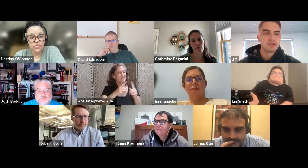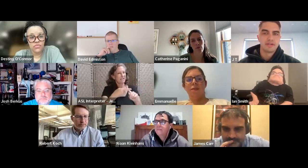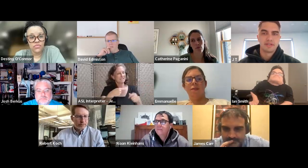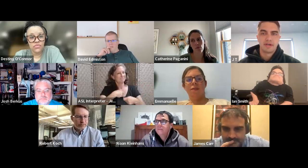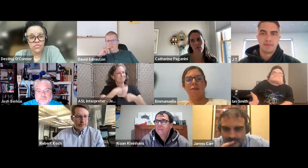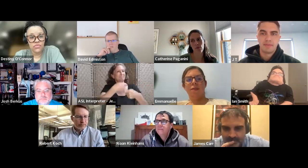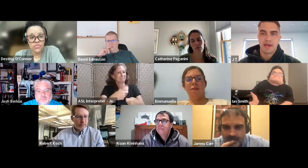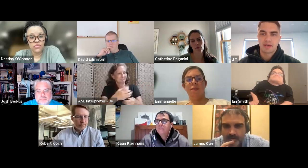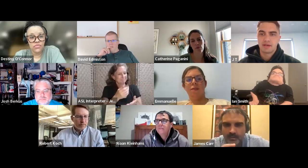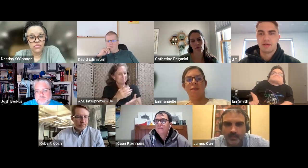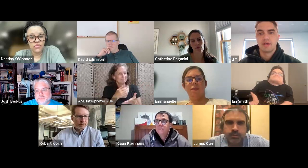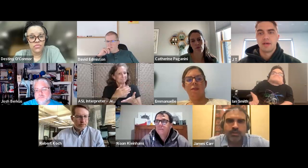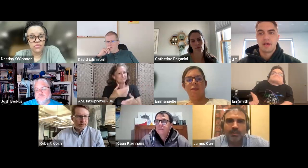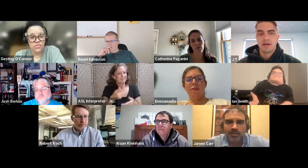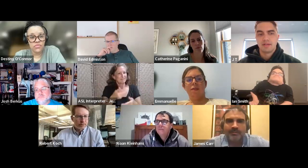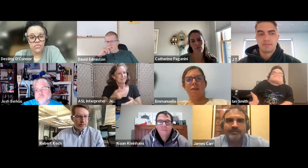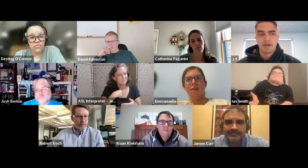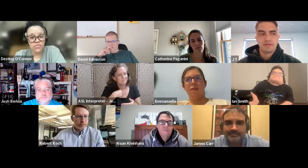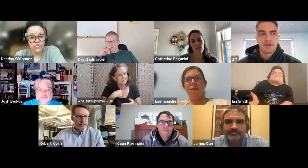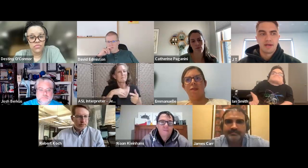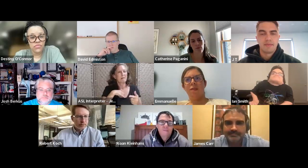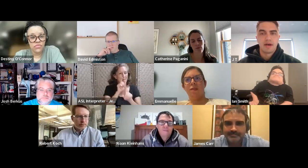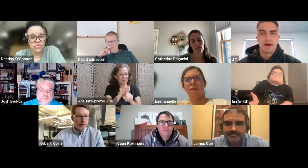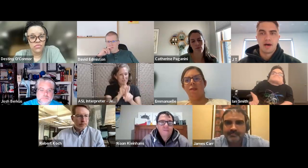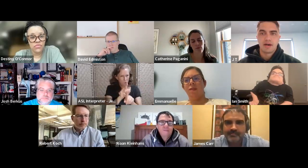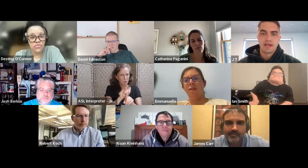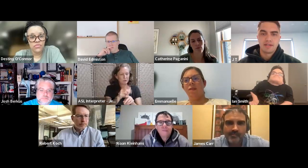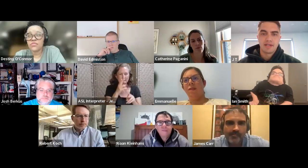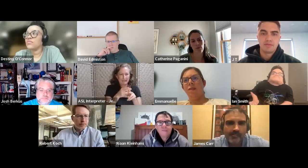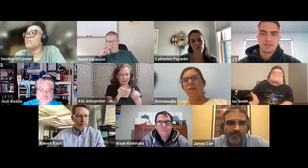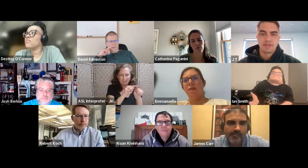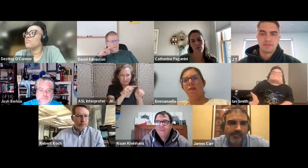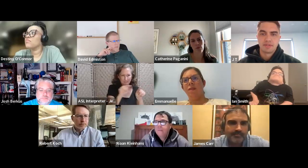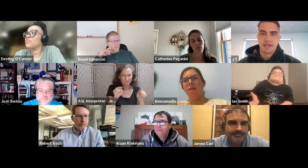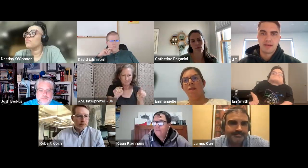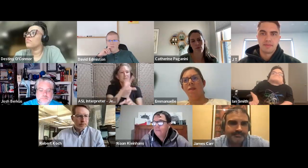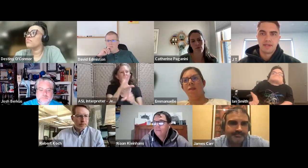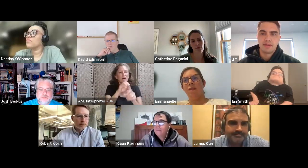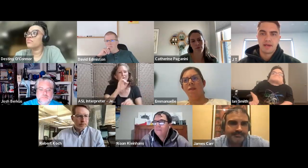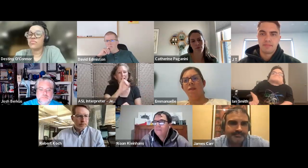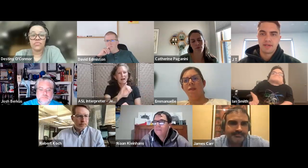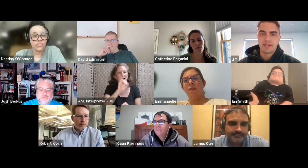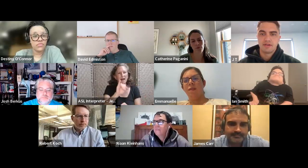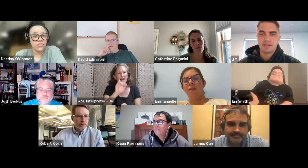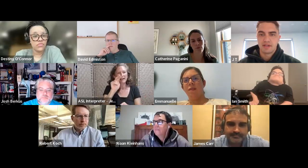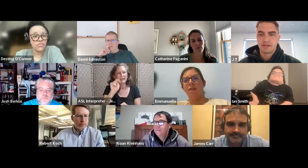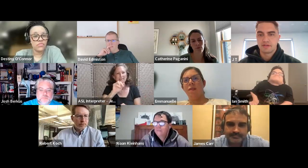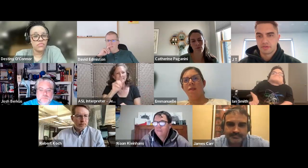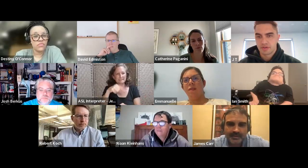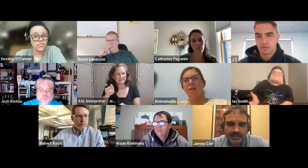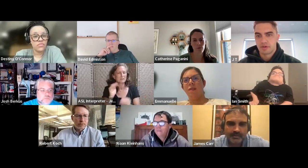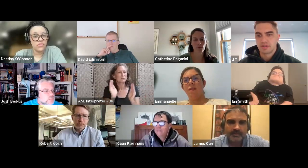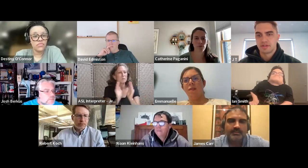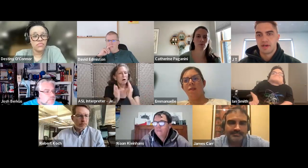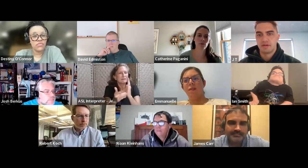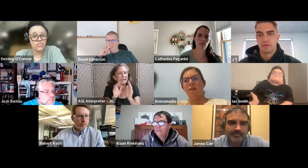and mentor at the time, Hippy Hacker, as part of IINZ, which is a small tech company based here in New Zealand. I